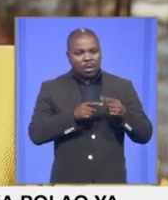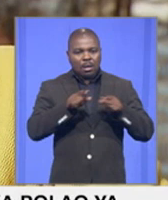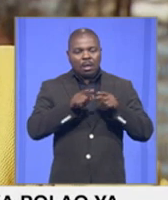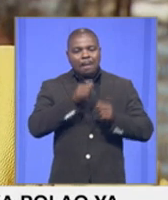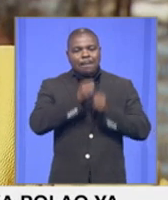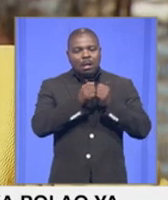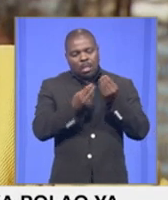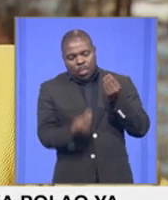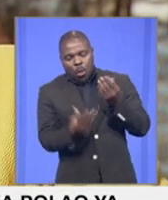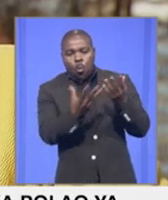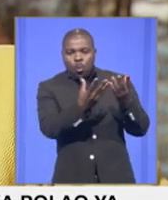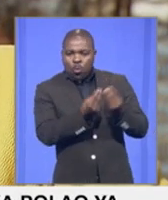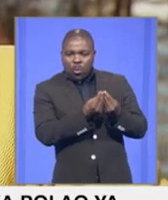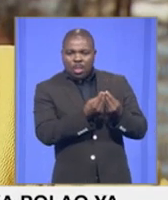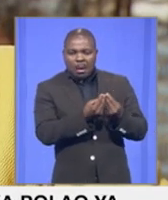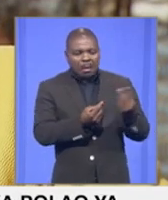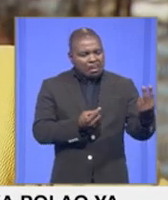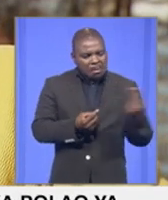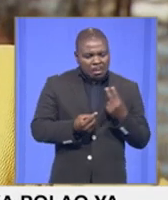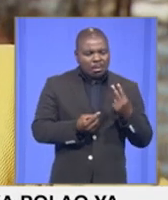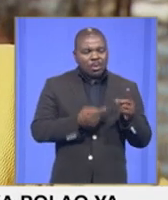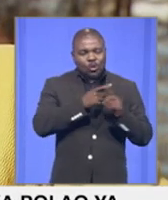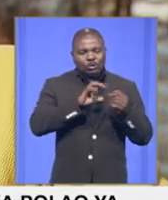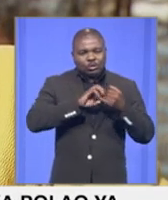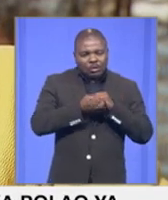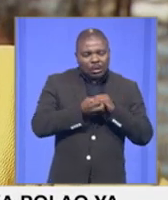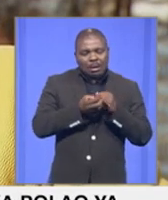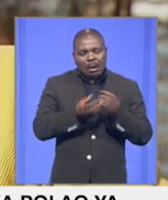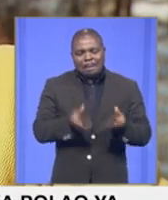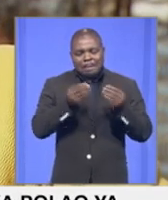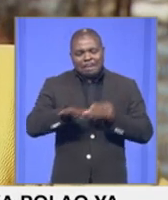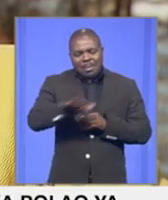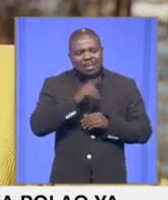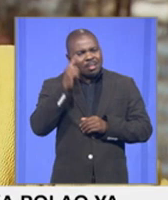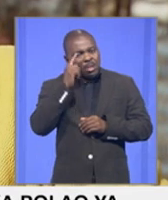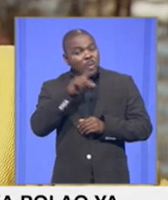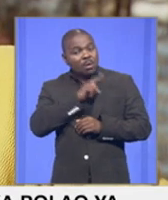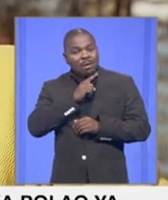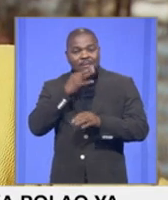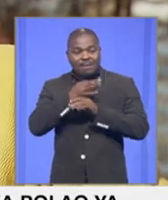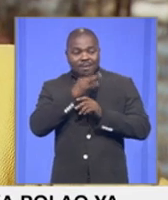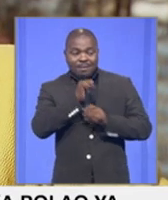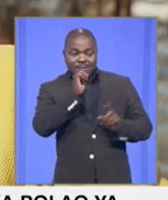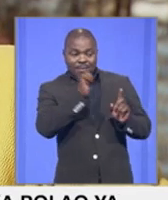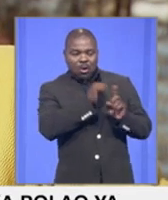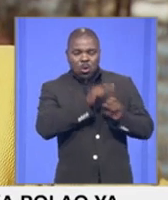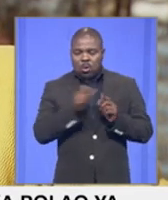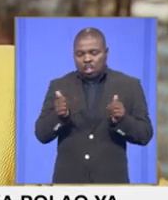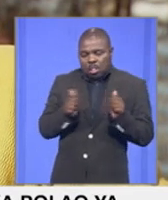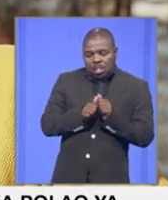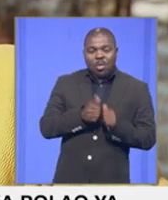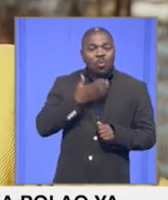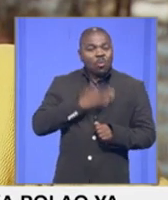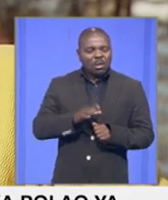brother. So she was trying to find place to sleep because the father wanted to be with her.